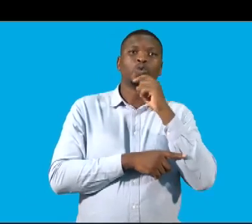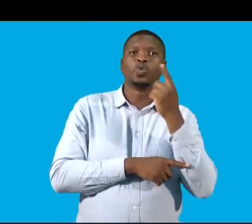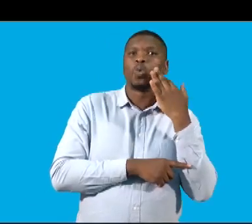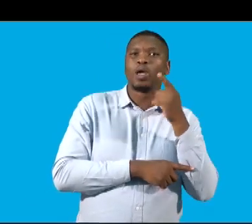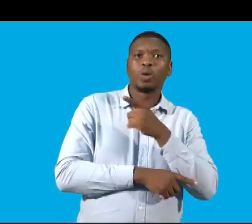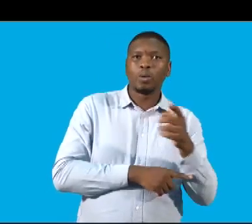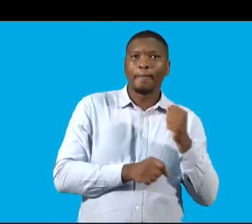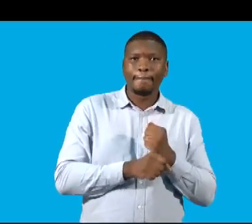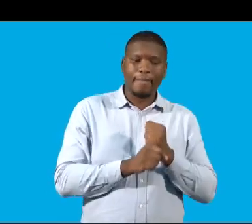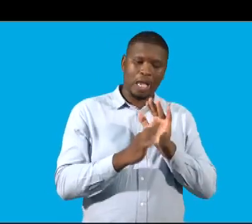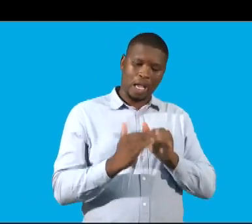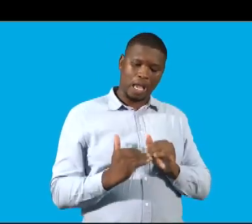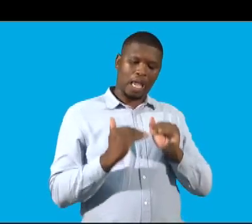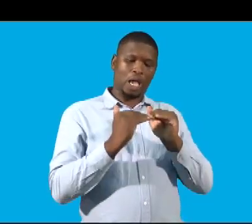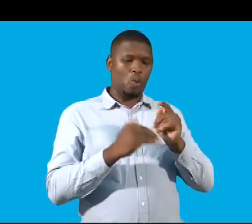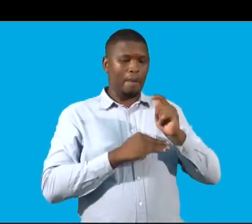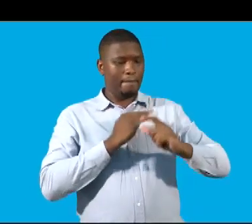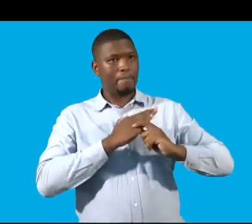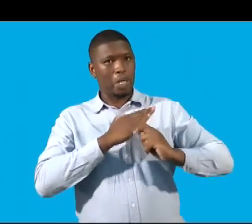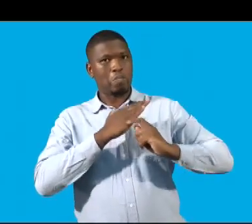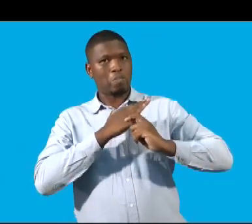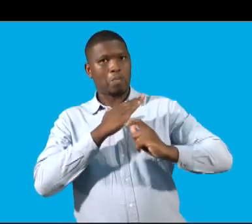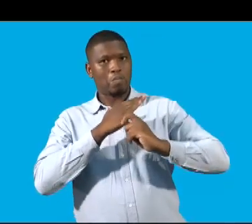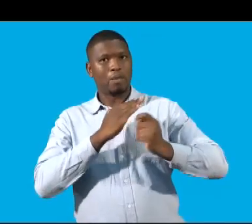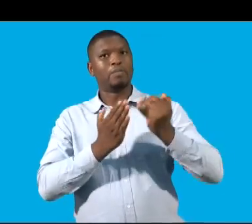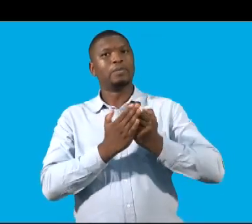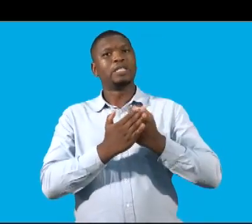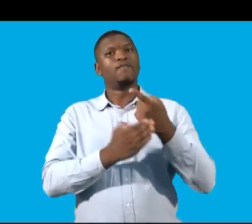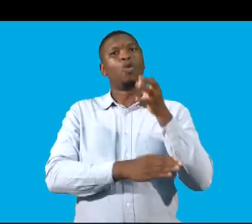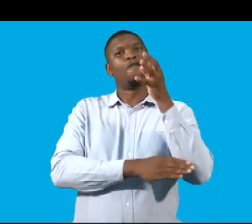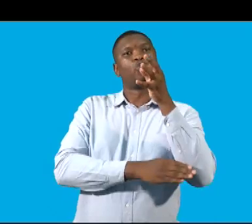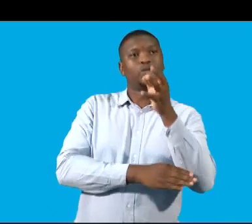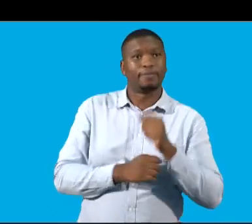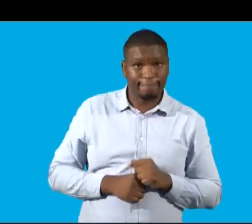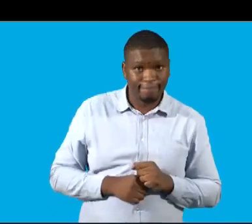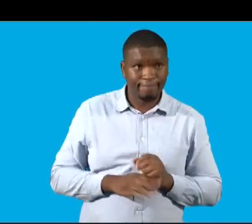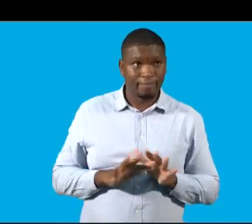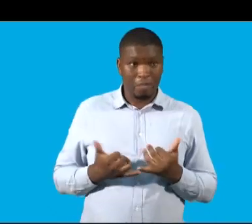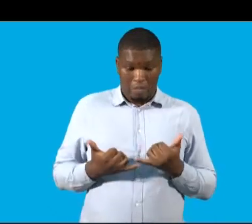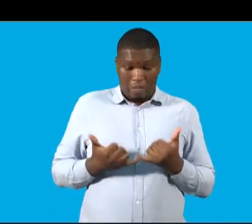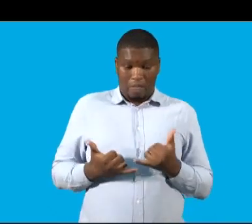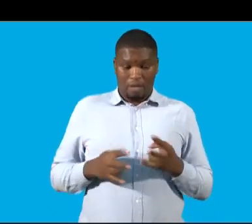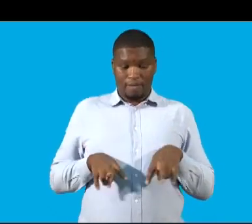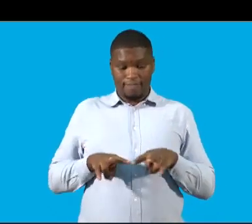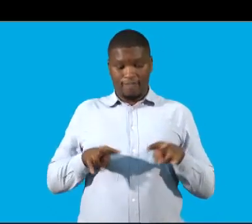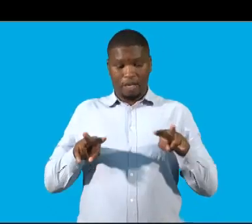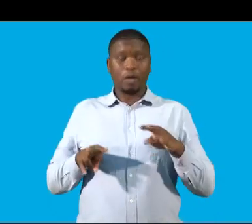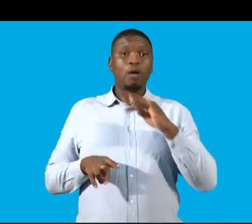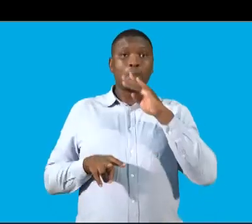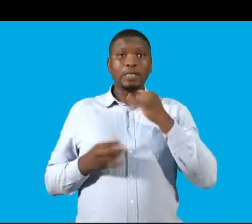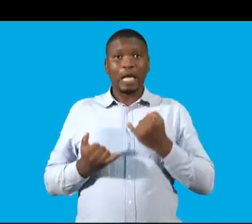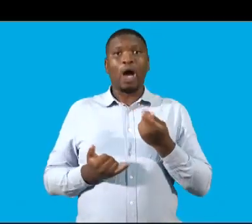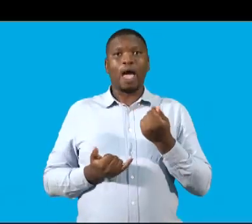installments in order to save money for the future. And then the present value formula is used when you have